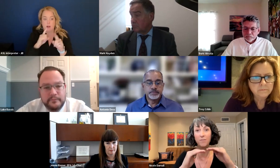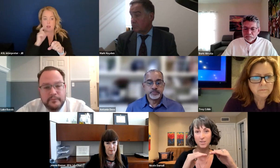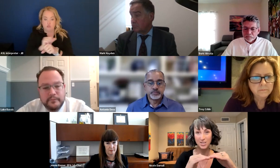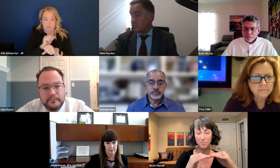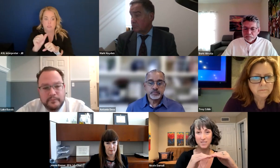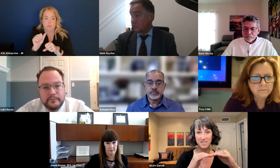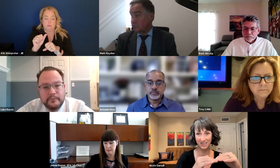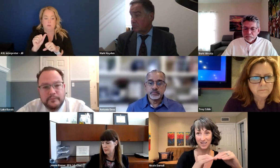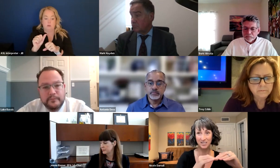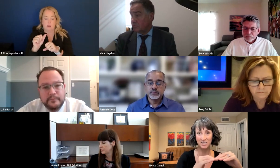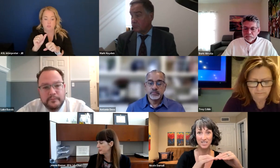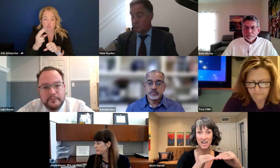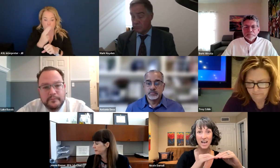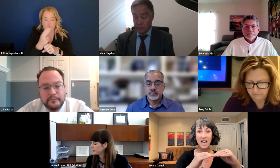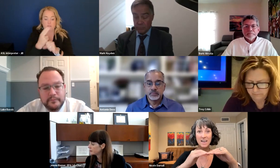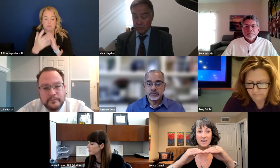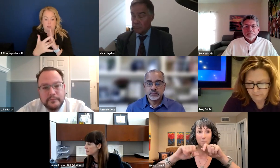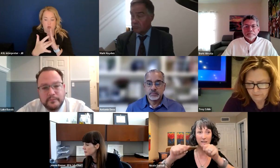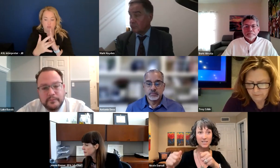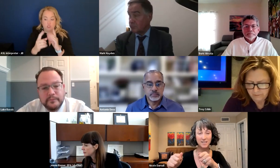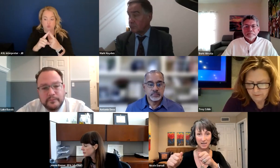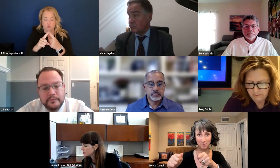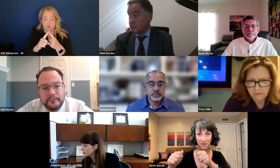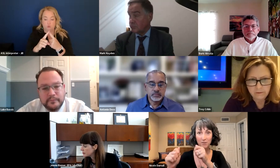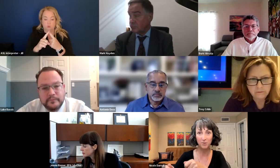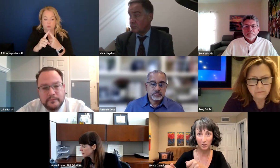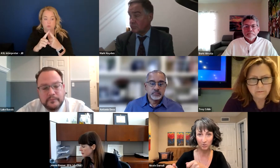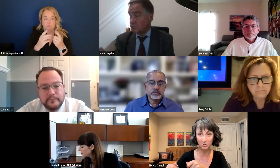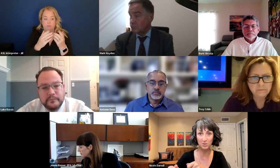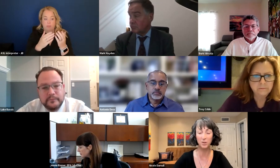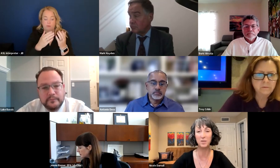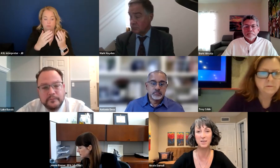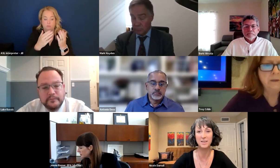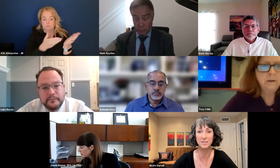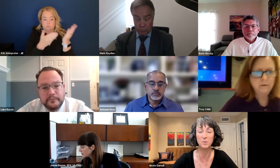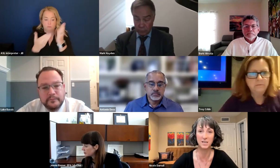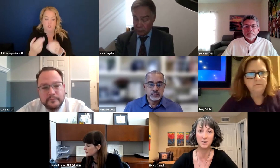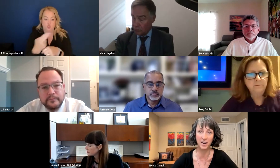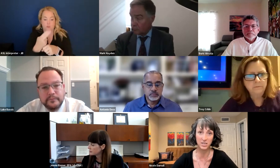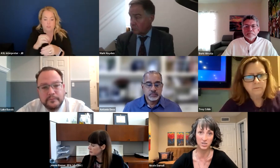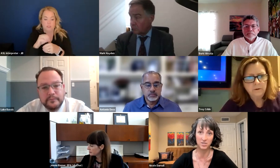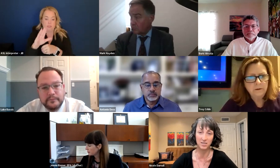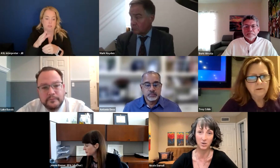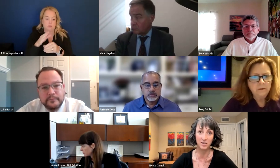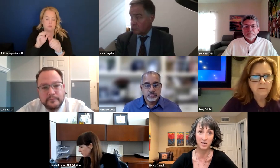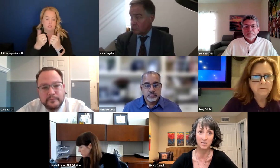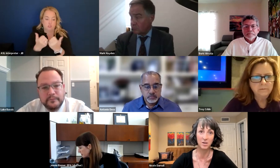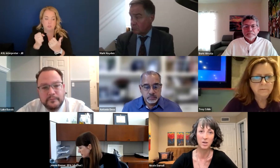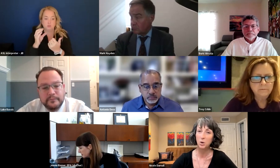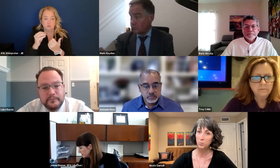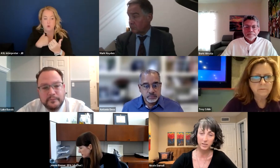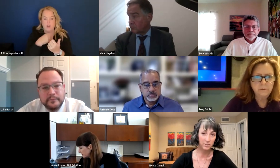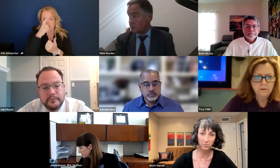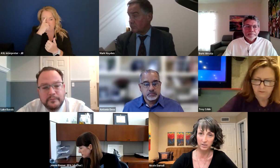taken off the shelf technologies and has bent them for use within his particular agency. So I think